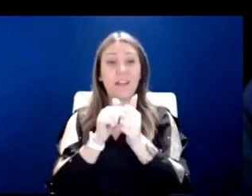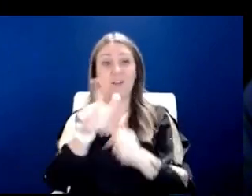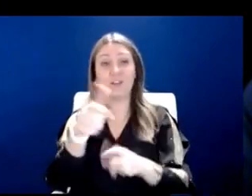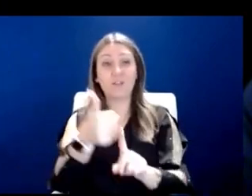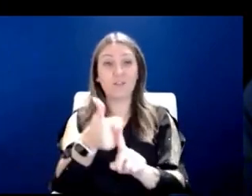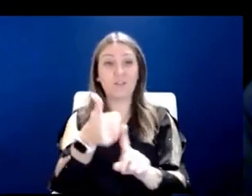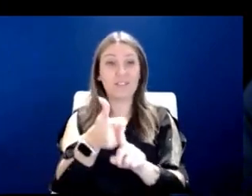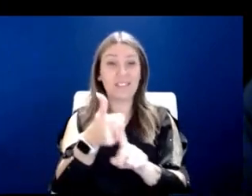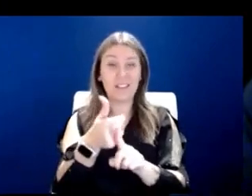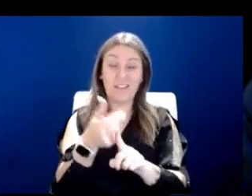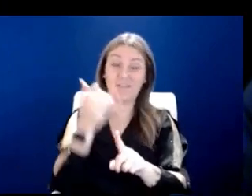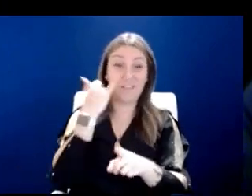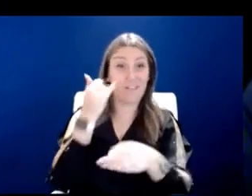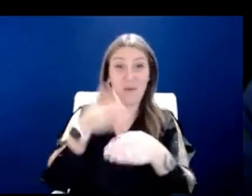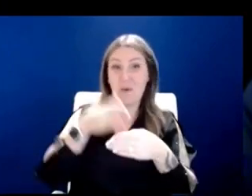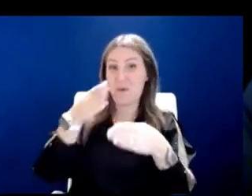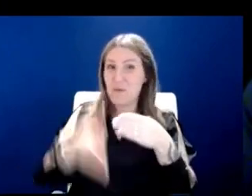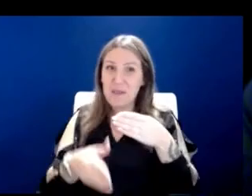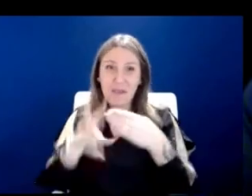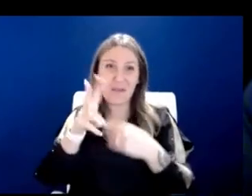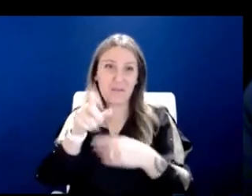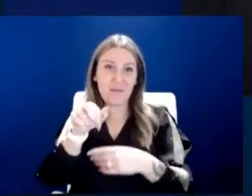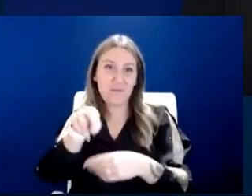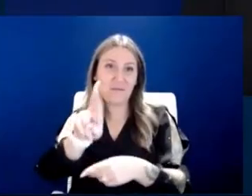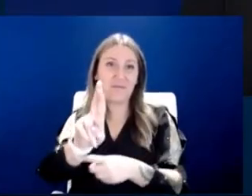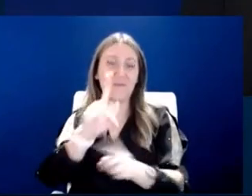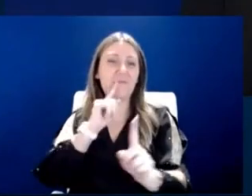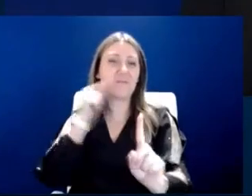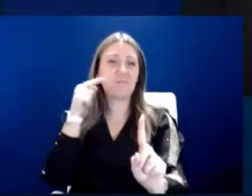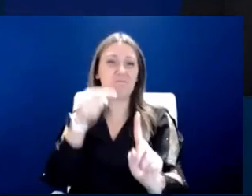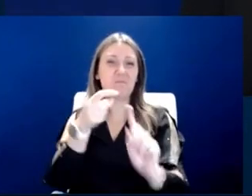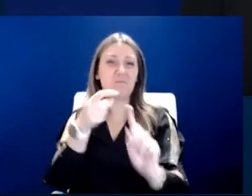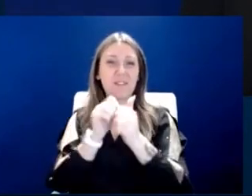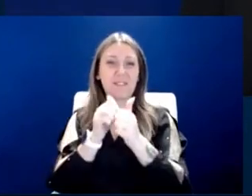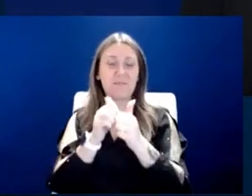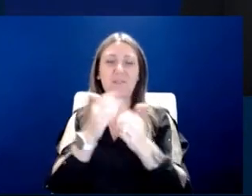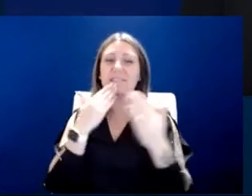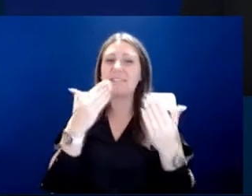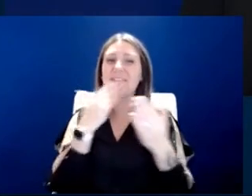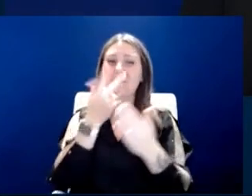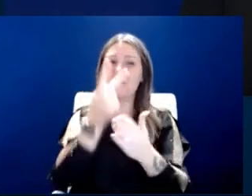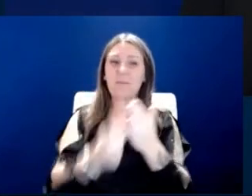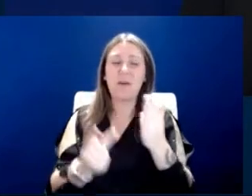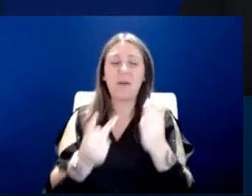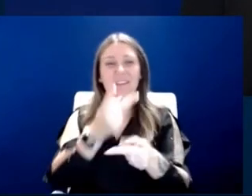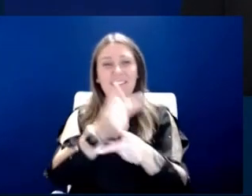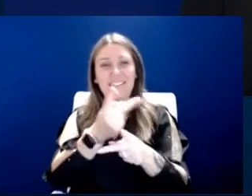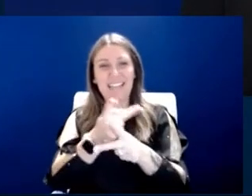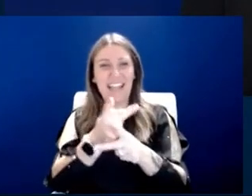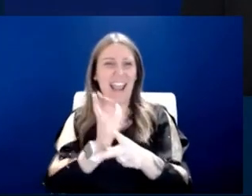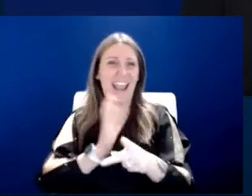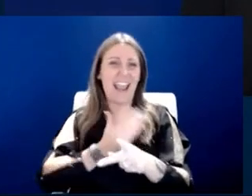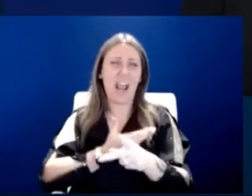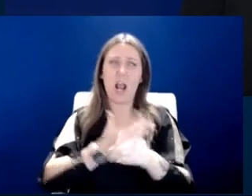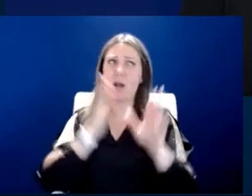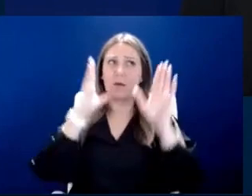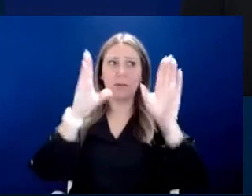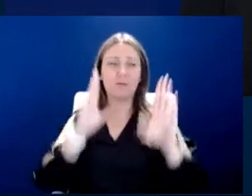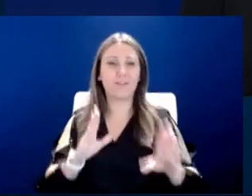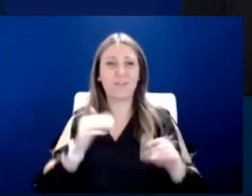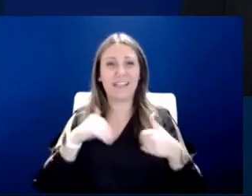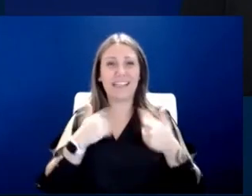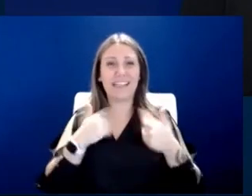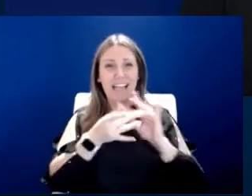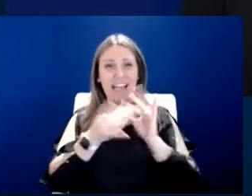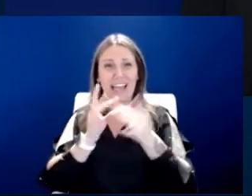doing it. That's the point of sports. Thank you both, and thank you so much for taking care of care of our young athletes here in our area. We appreciate you